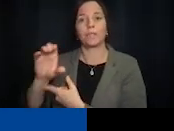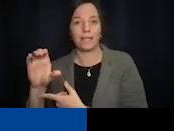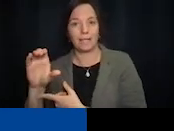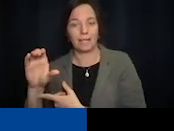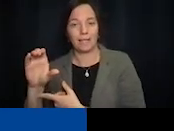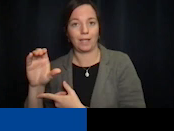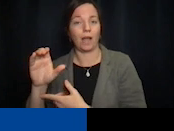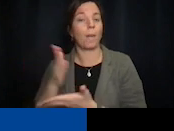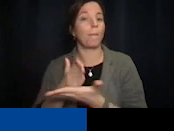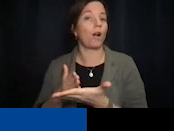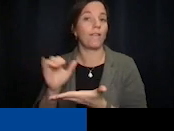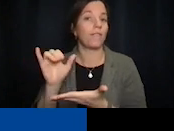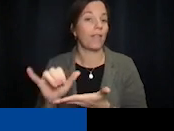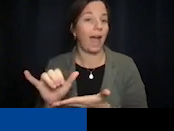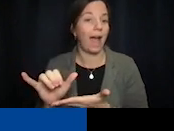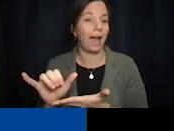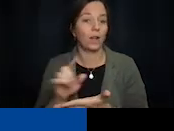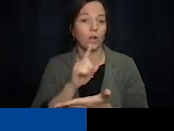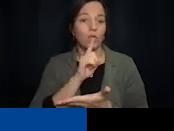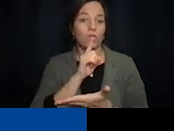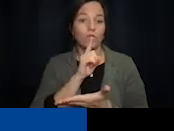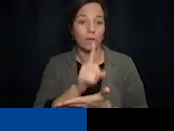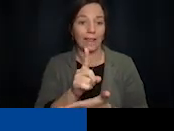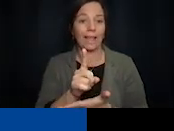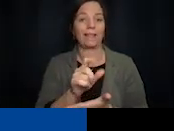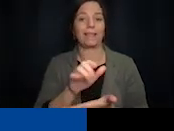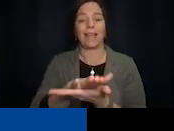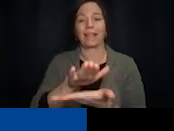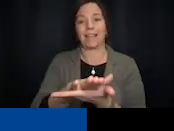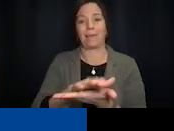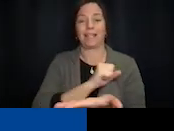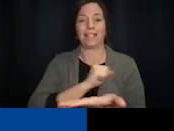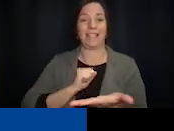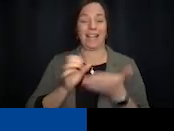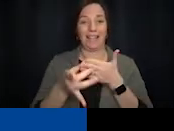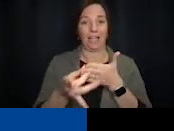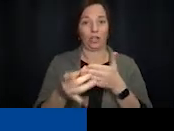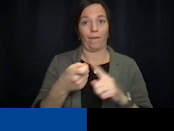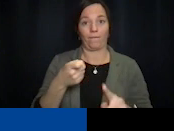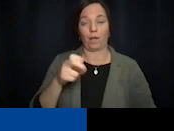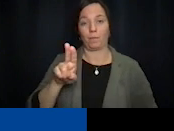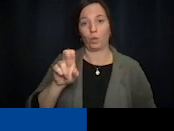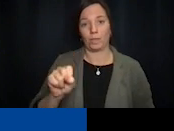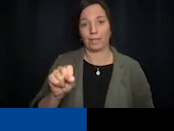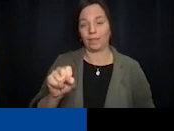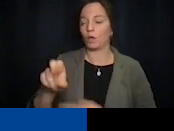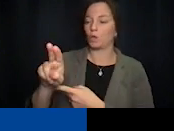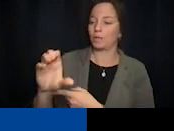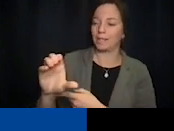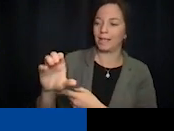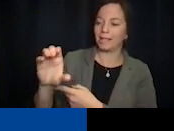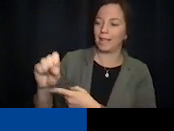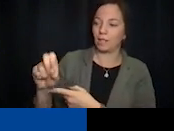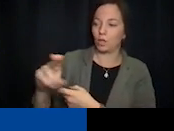that was charged the Intersegmental Committee of Academic Senates, so the Academic Senate leadership from UC, CSU, and the community